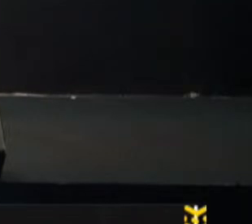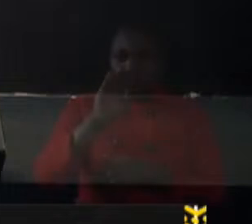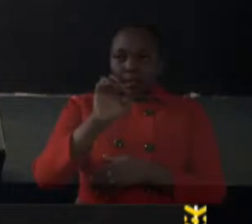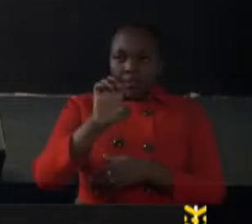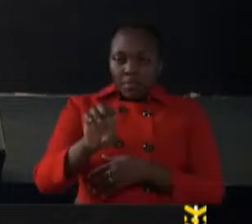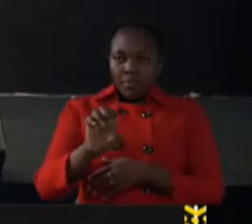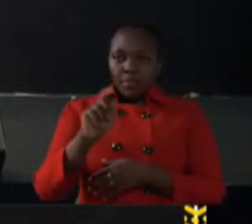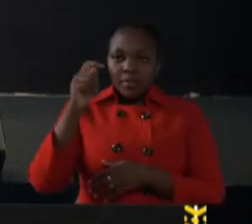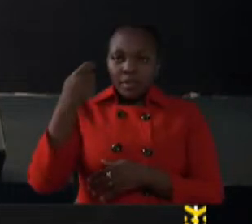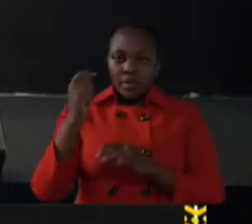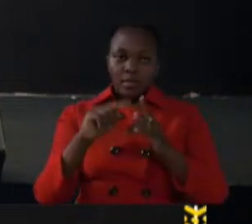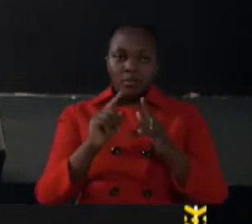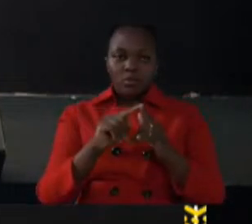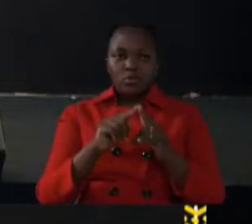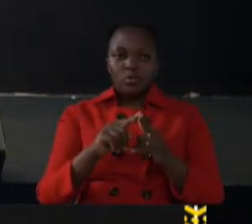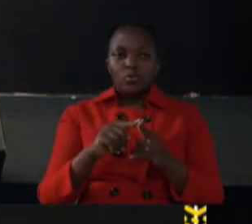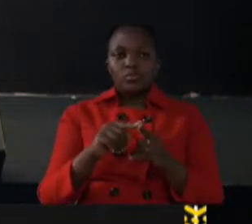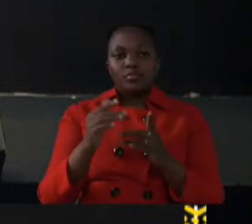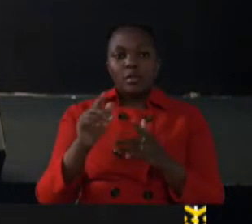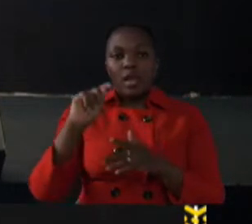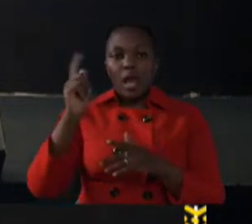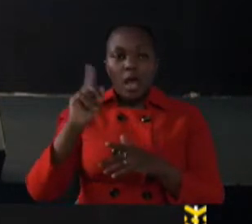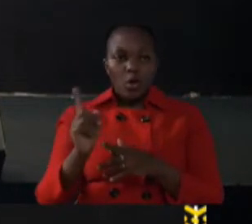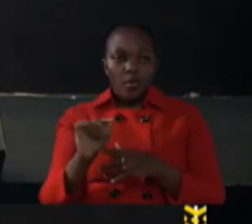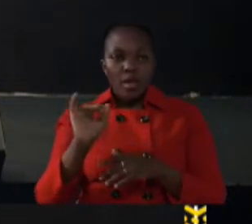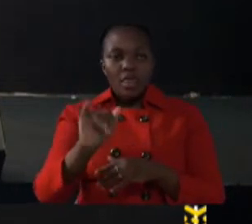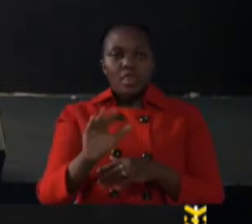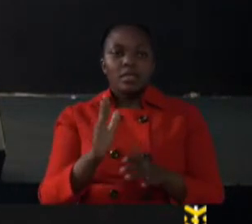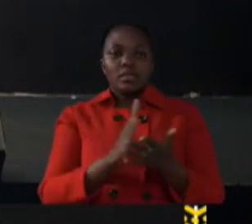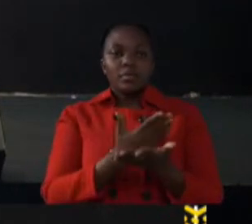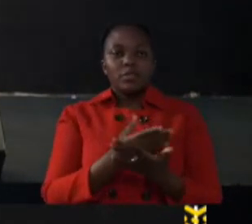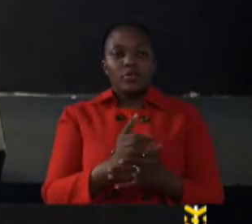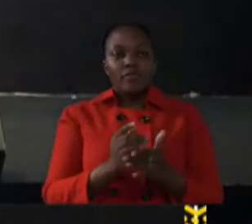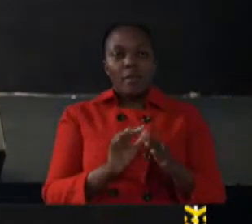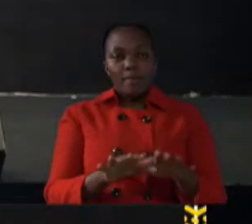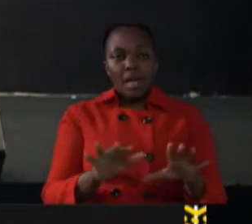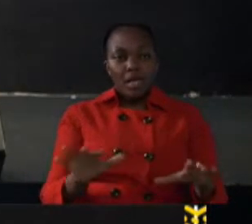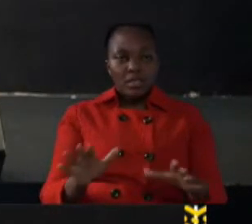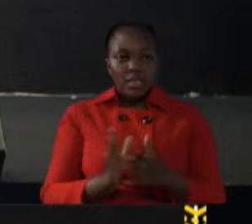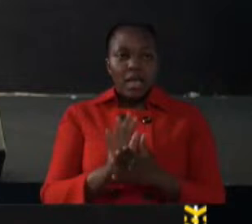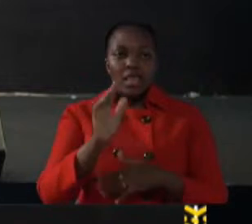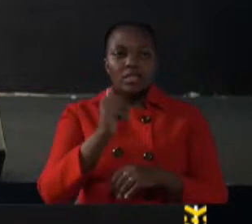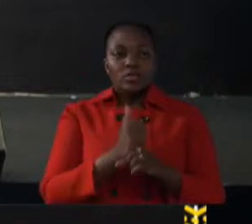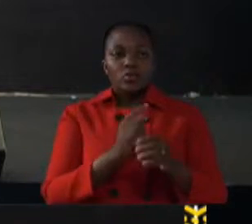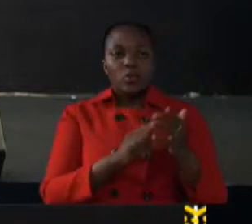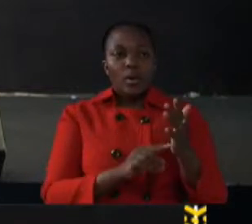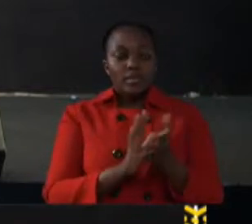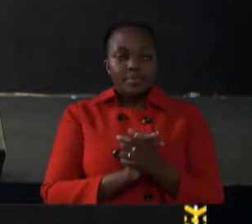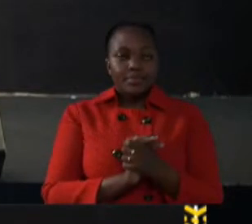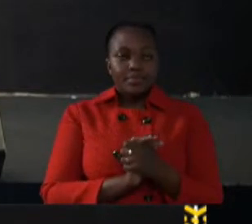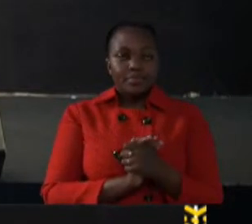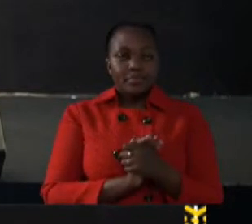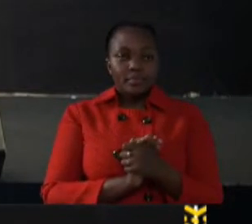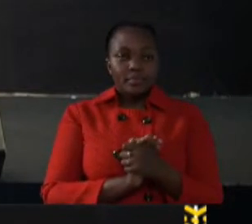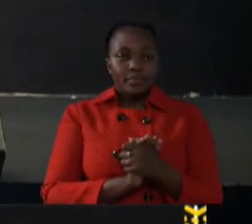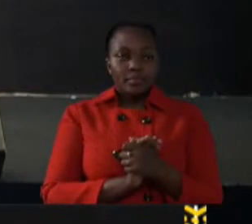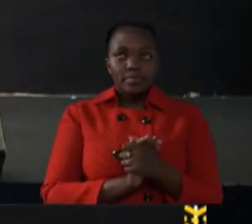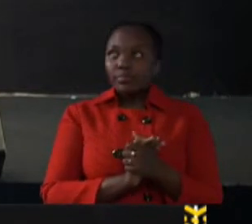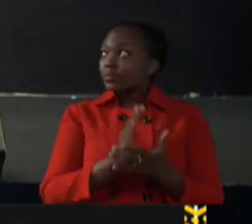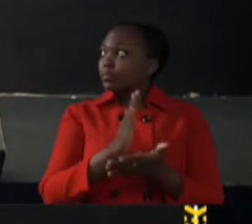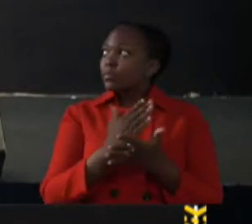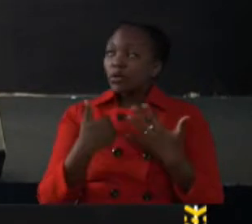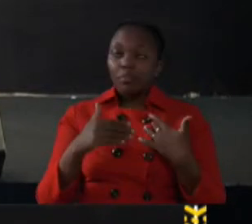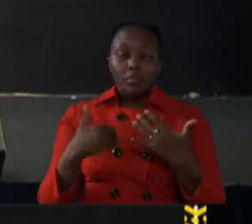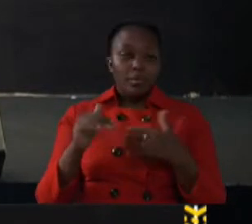that process is a bit of marketing. So what it does is it teases people, and they are anticipating and